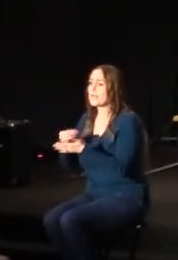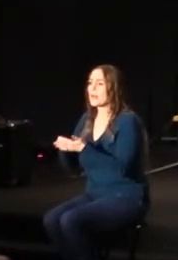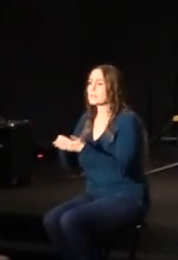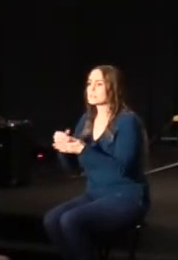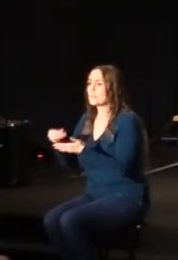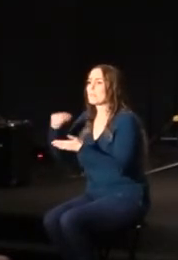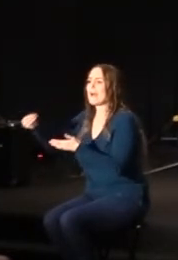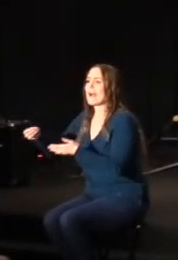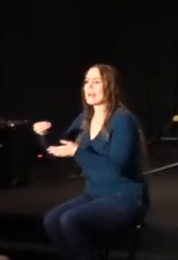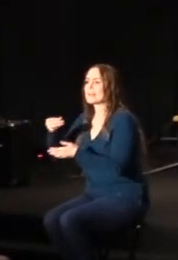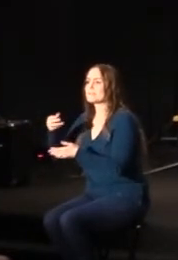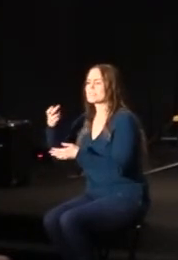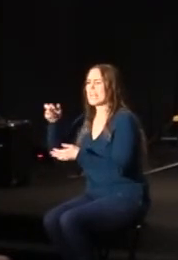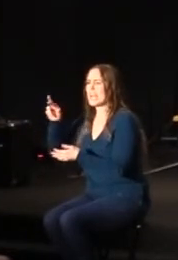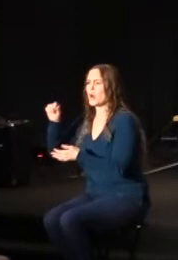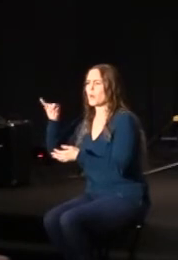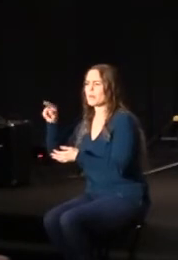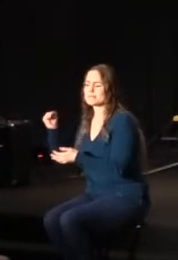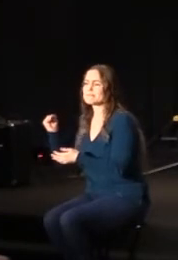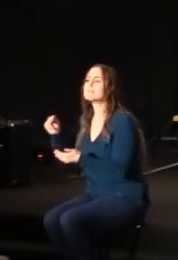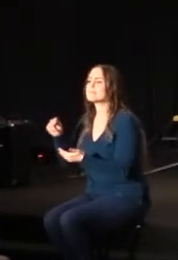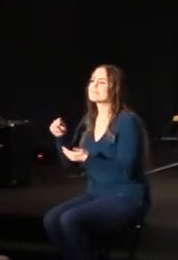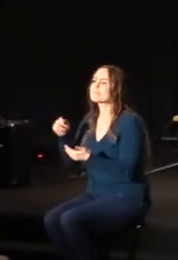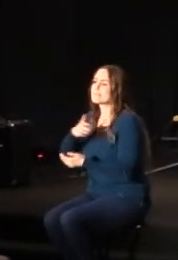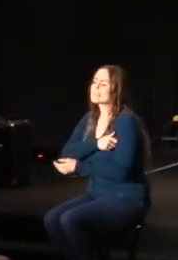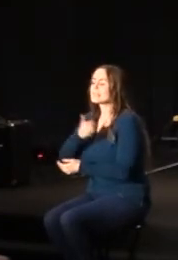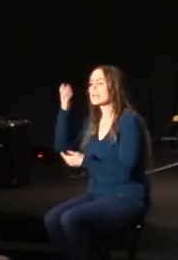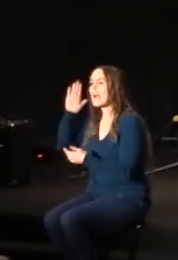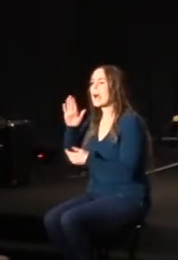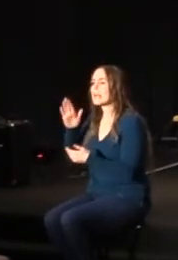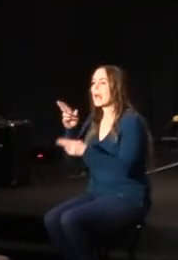right place, God honors the giver, and he